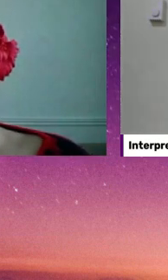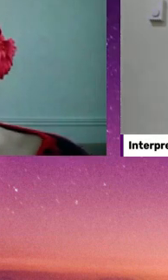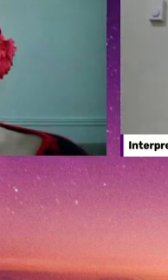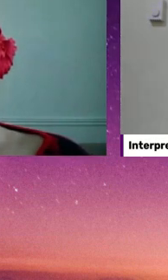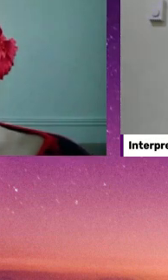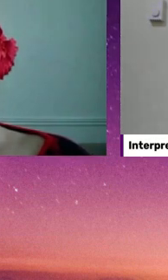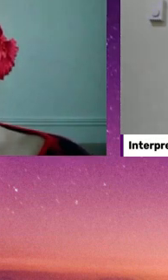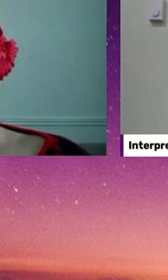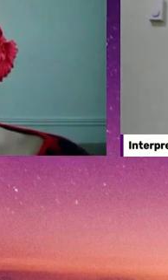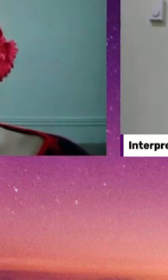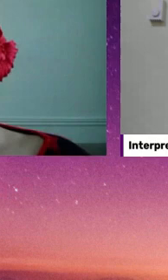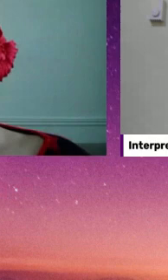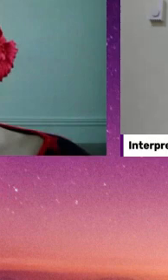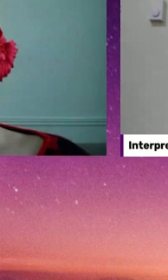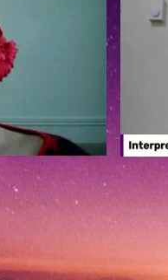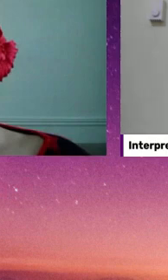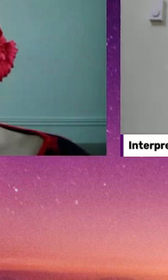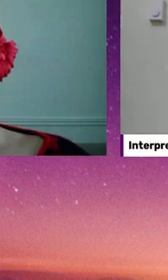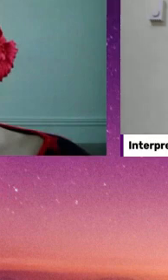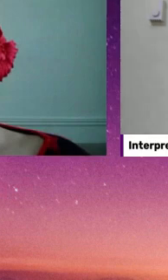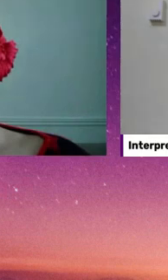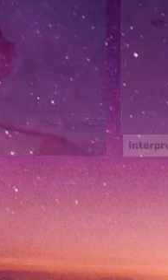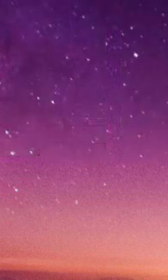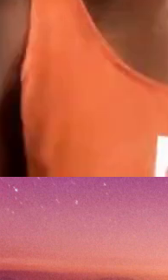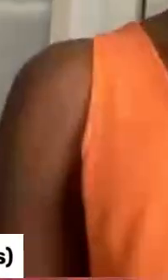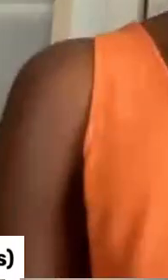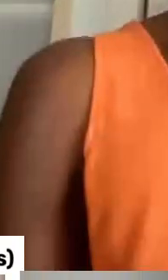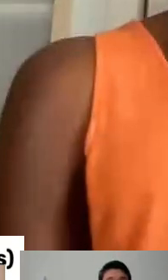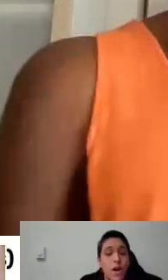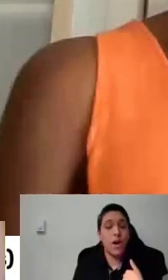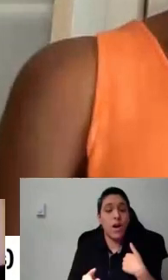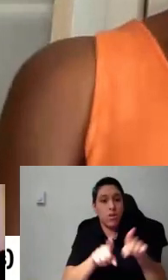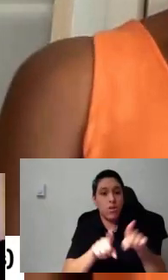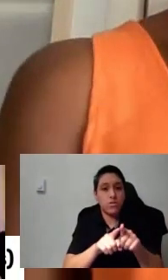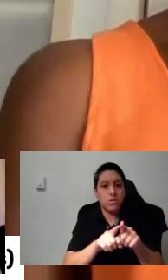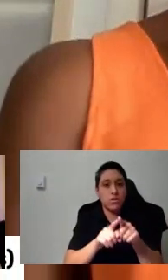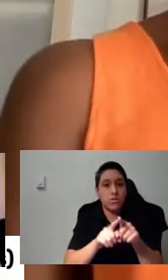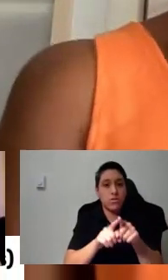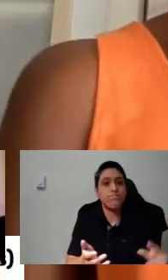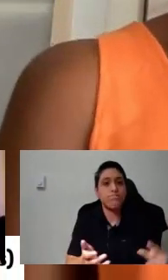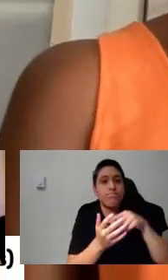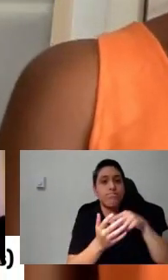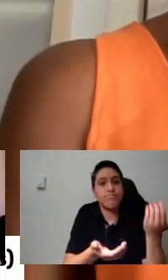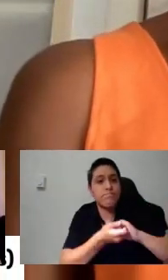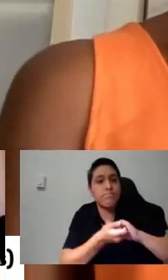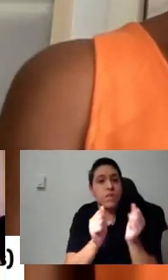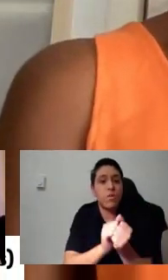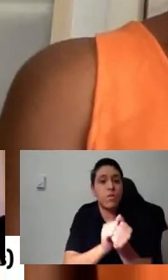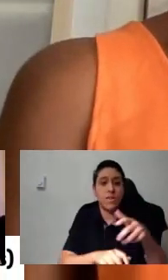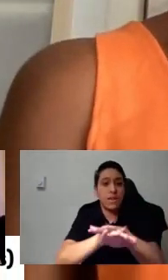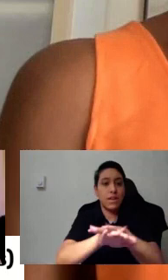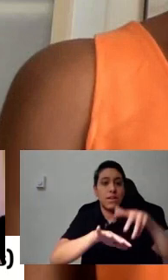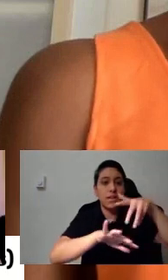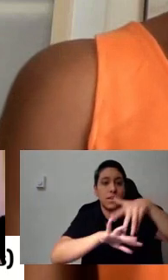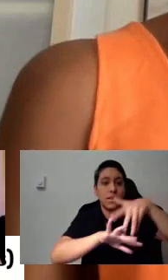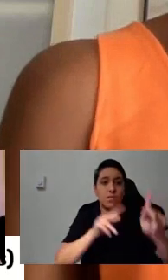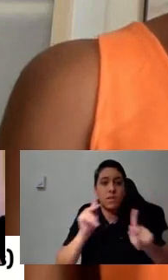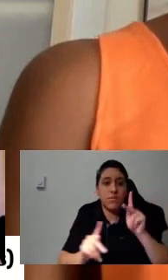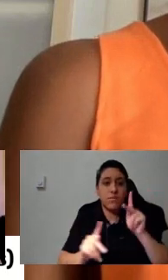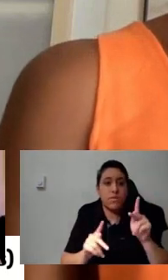Black people. I stand in solidarity with Indigenous people. I stand in solidarity with all people who are subjugated